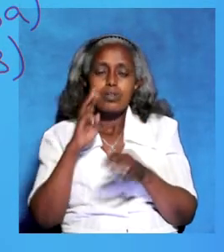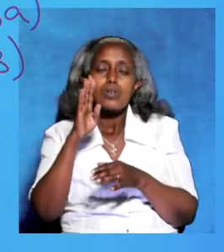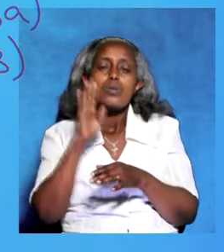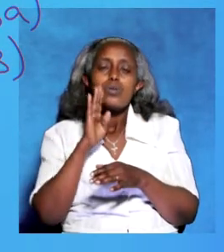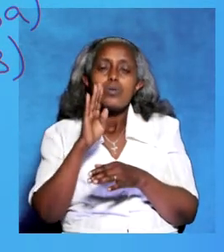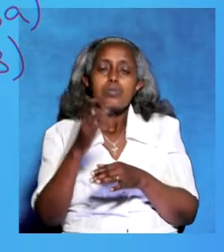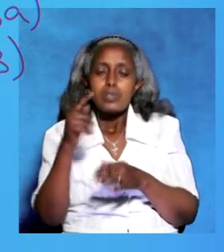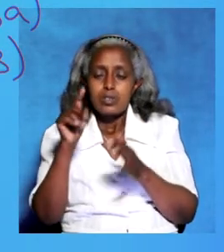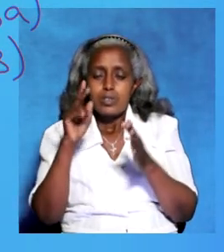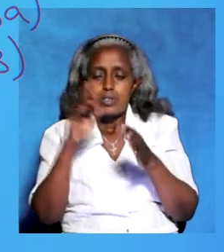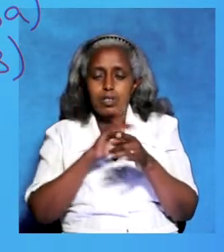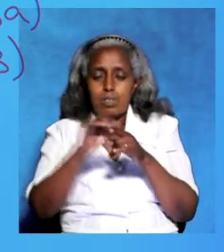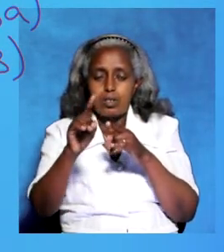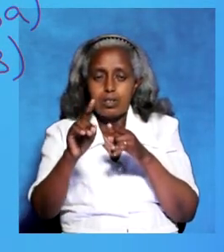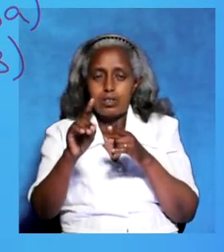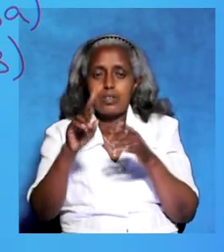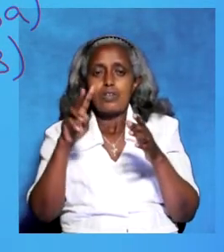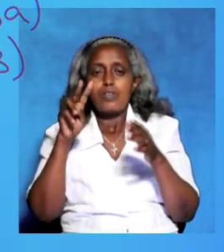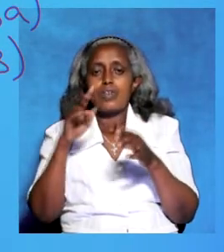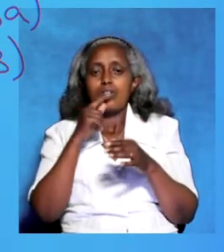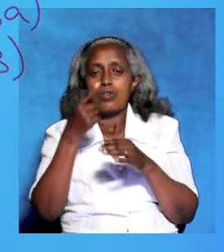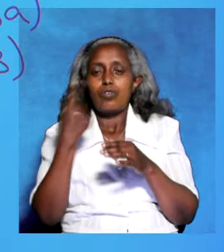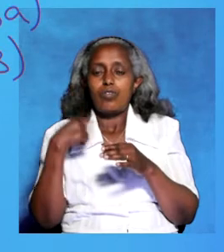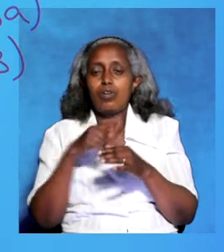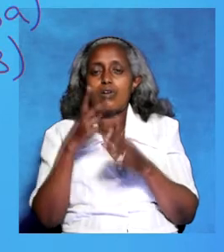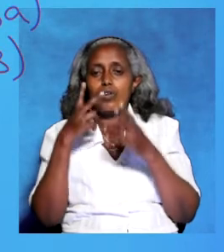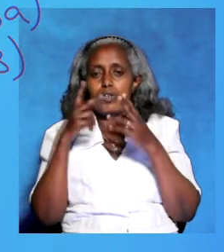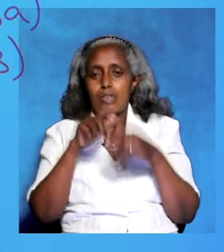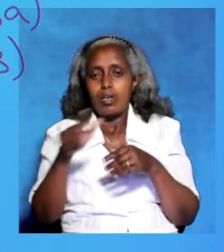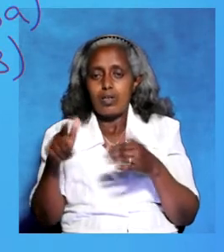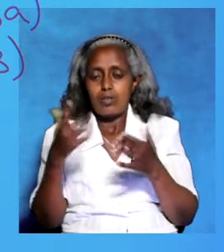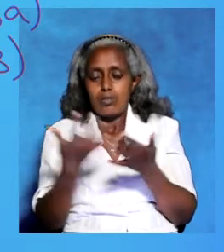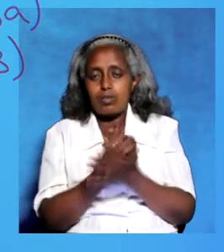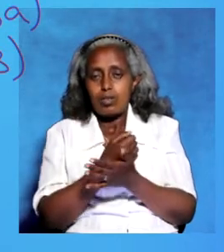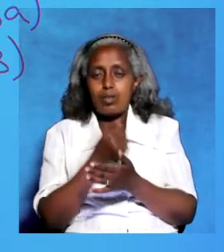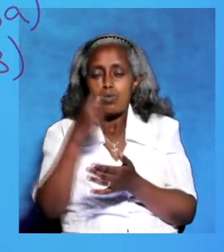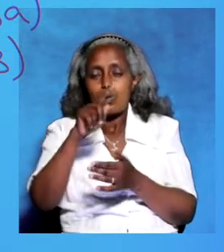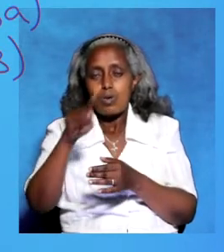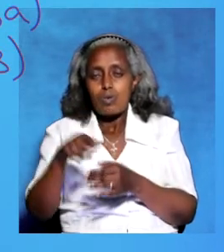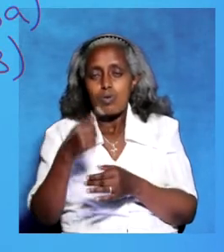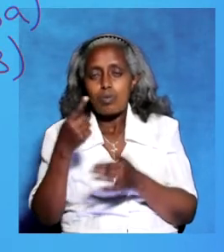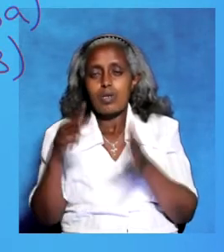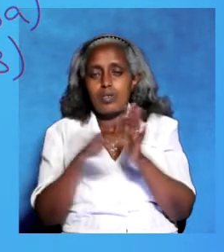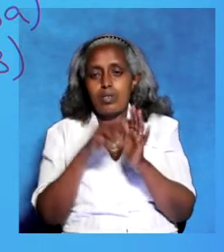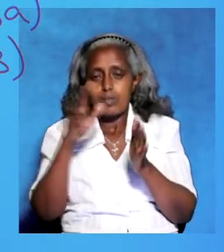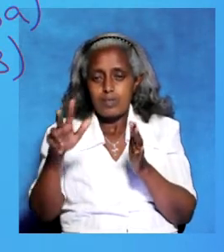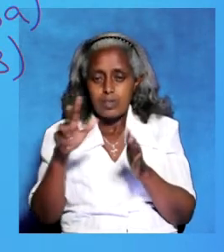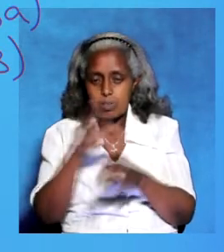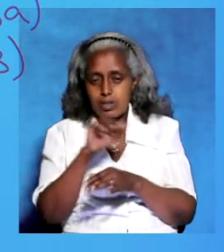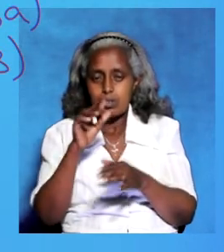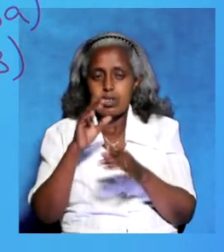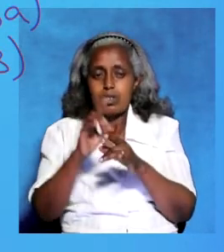the direction vector of our line. So we can take 1 comma negative 3 as the direction vector of this